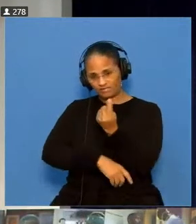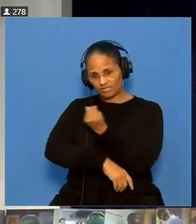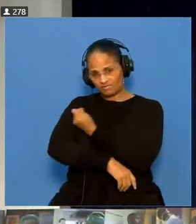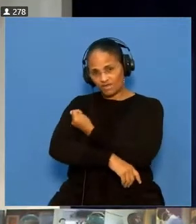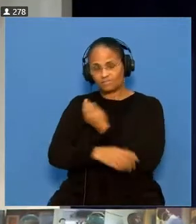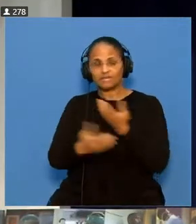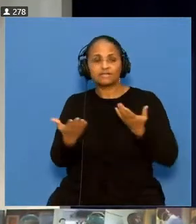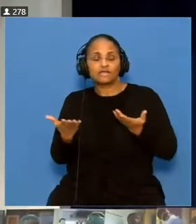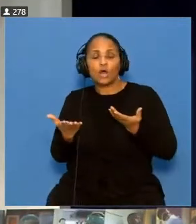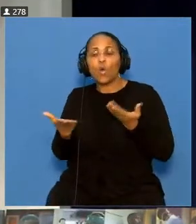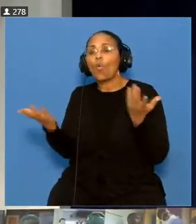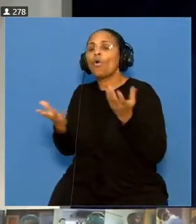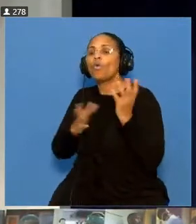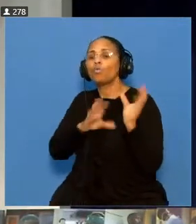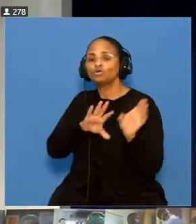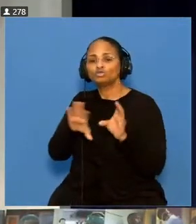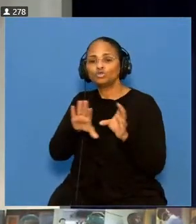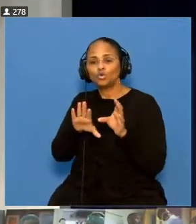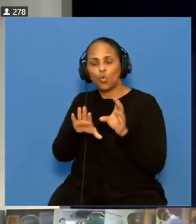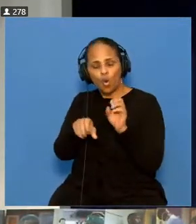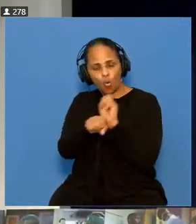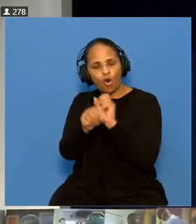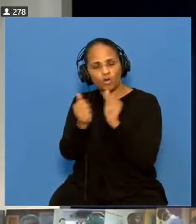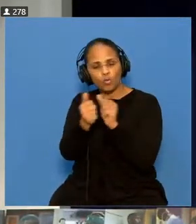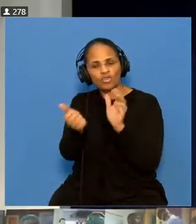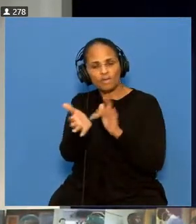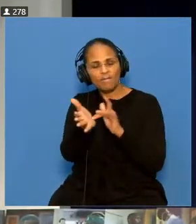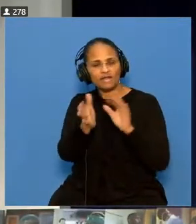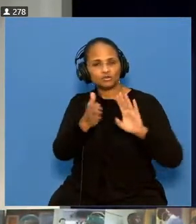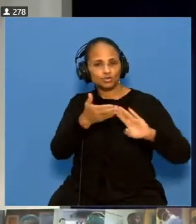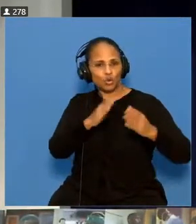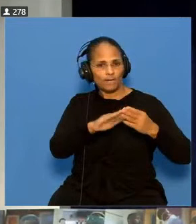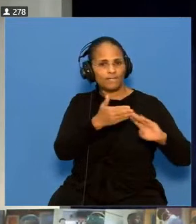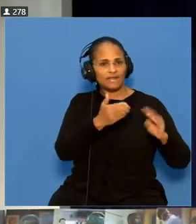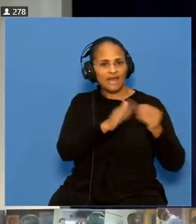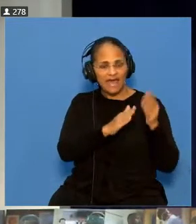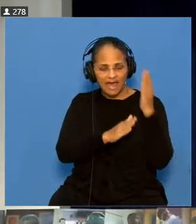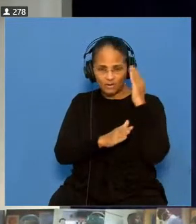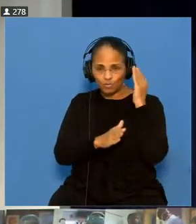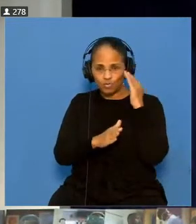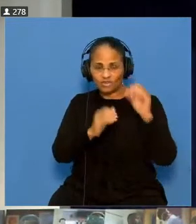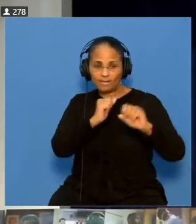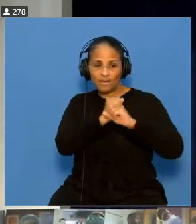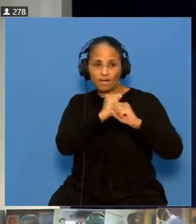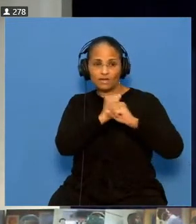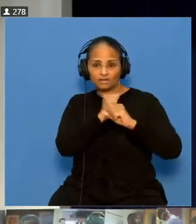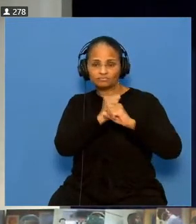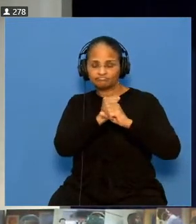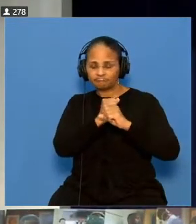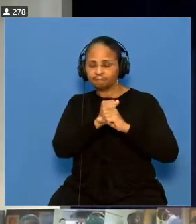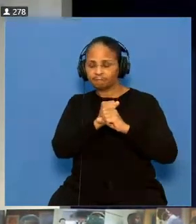what we're doing is we're working with the medical community in addition to a public awareness campaign that will be